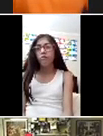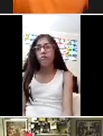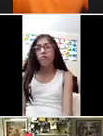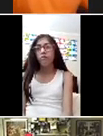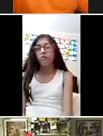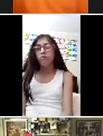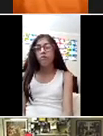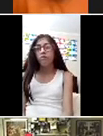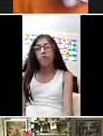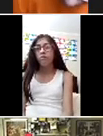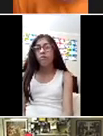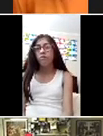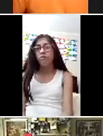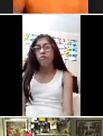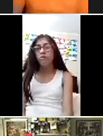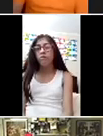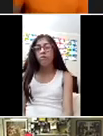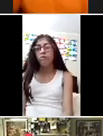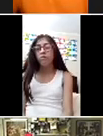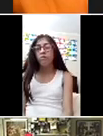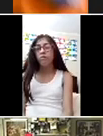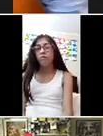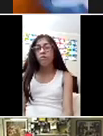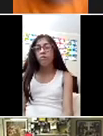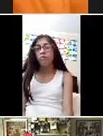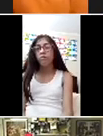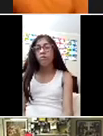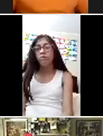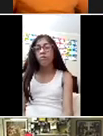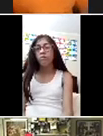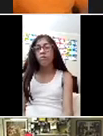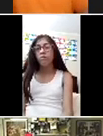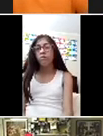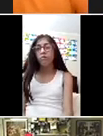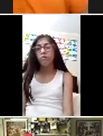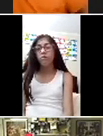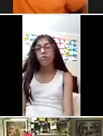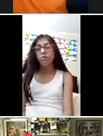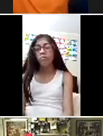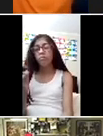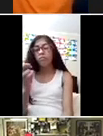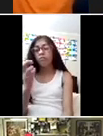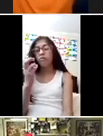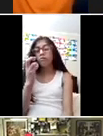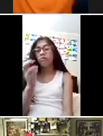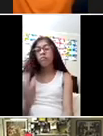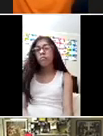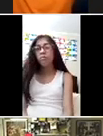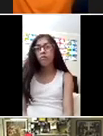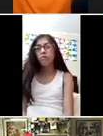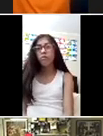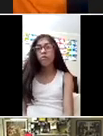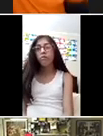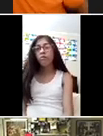Just kind of that last part about the parable, what kind of just sort of came to my mind, that you have to nurture